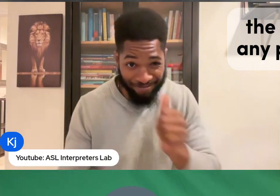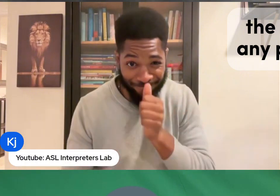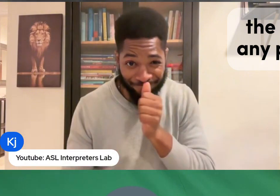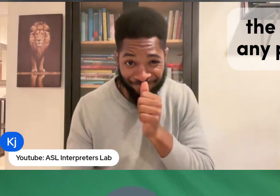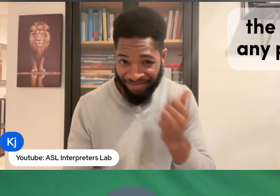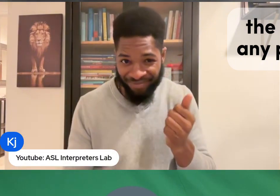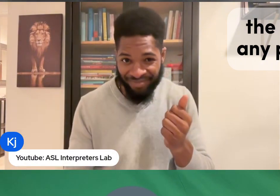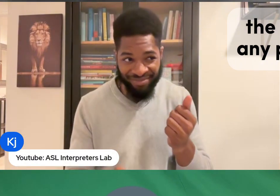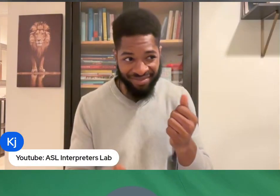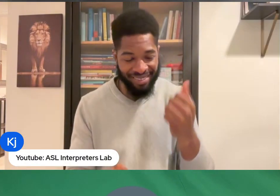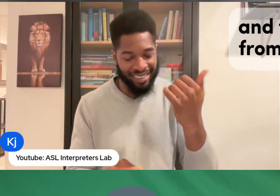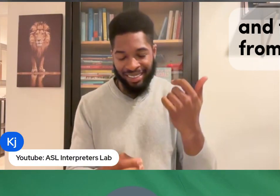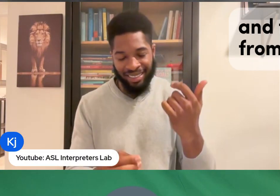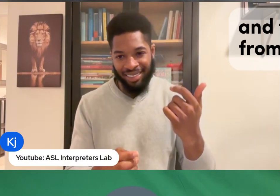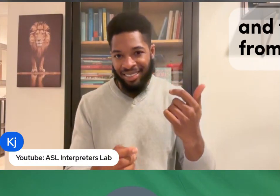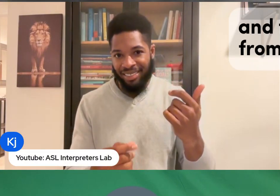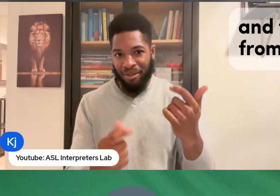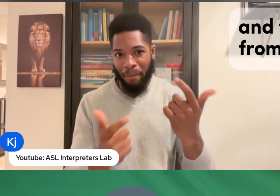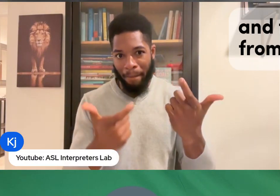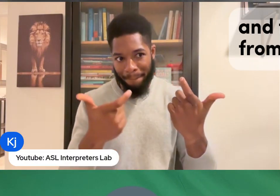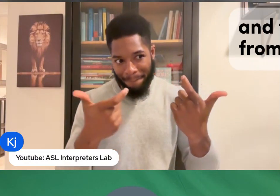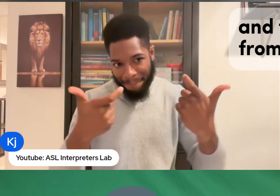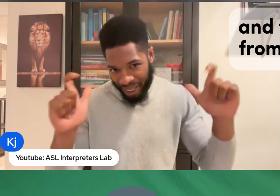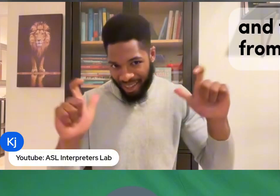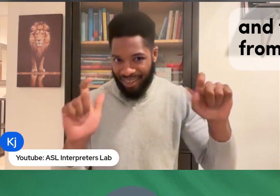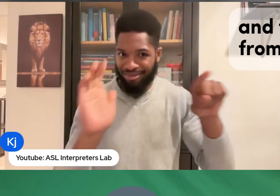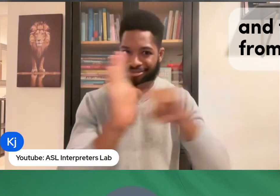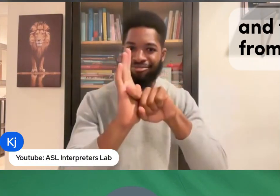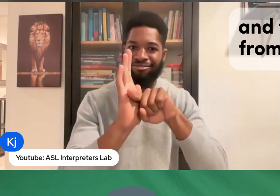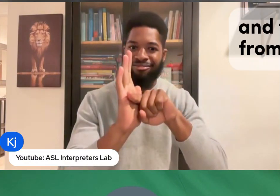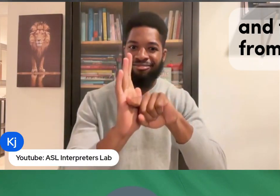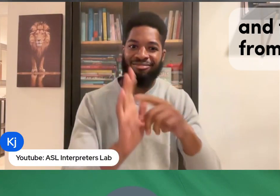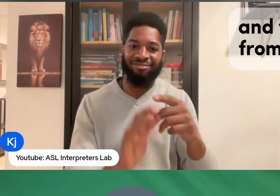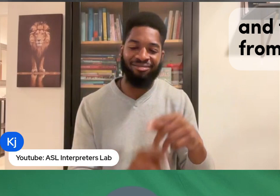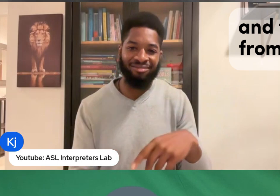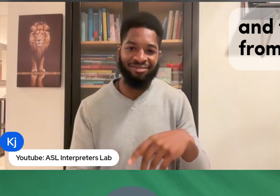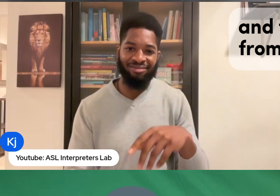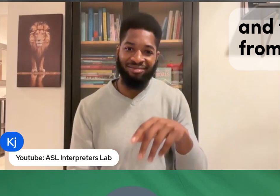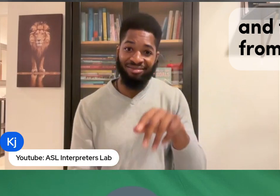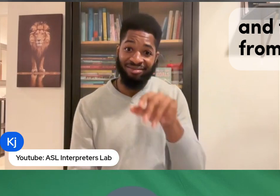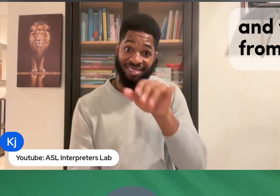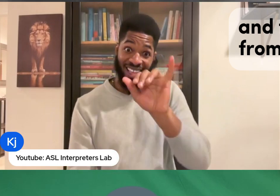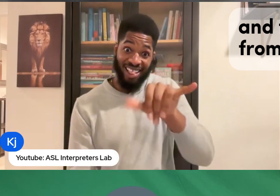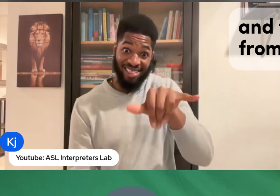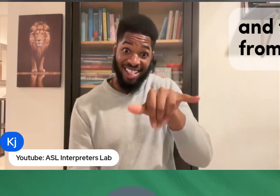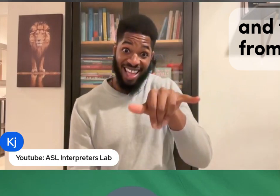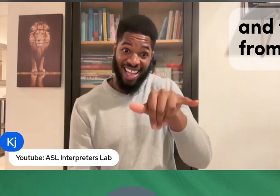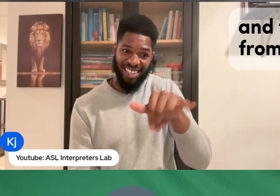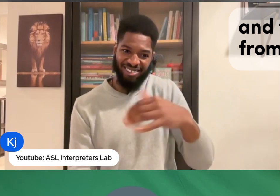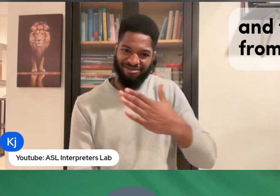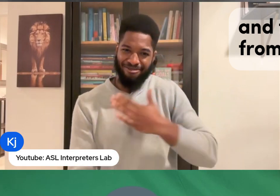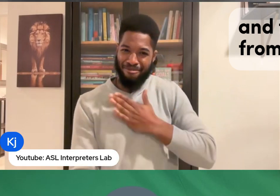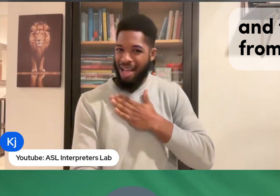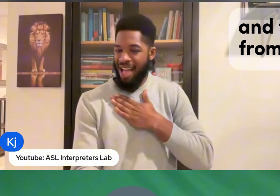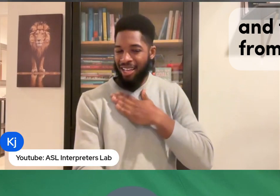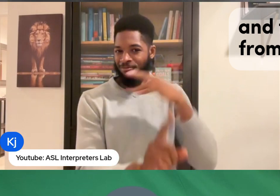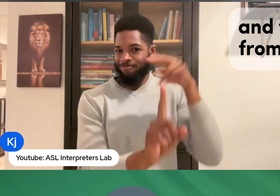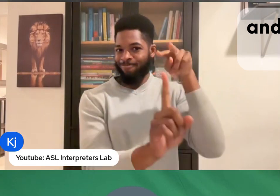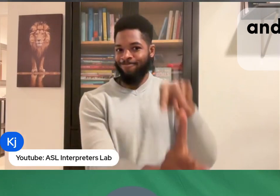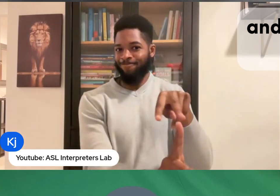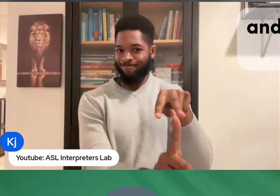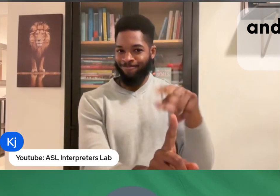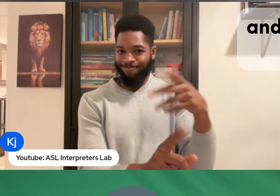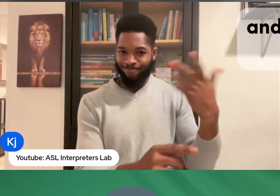the greatest pearl. And that is perhaps the greatest prism from which I view technology.